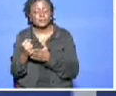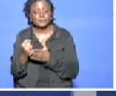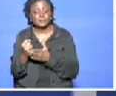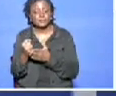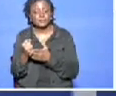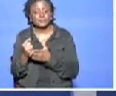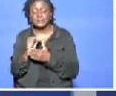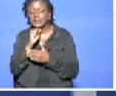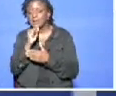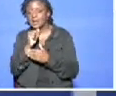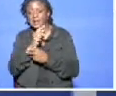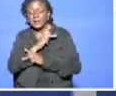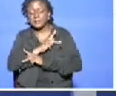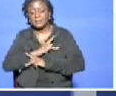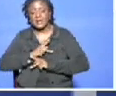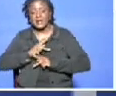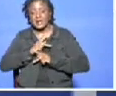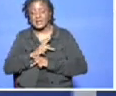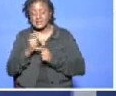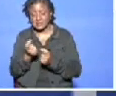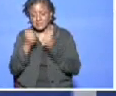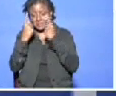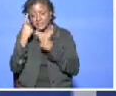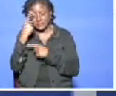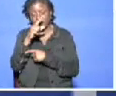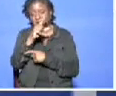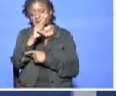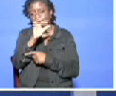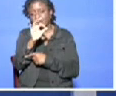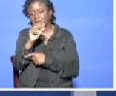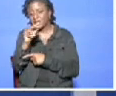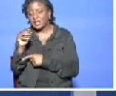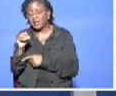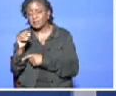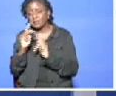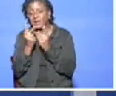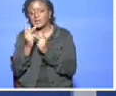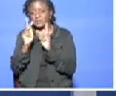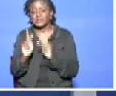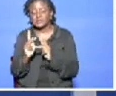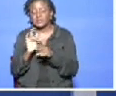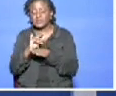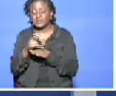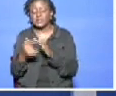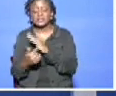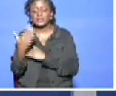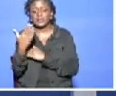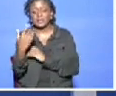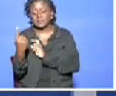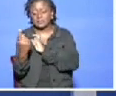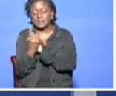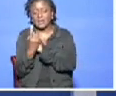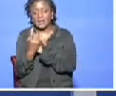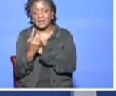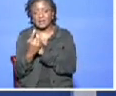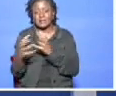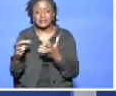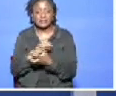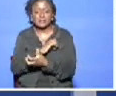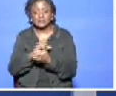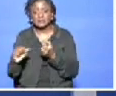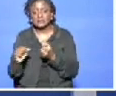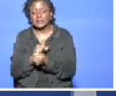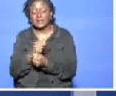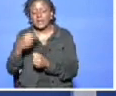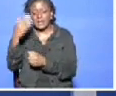Well, an unpleasant surprise for FNM party officials who were early this morning greeted with a ransacked headquarters. We get the story from